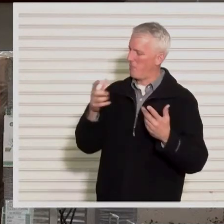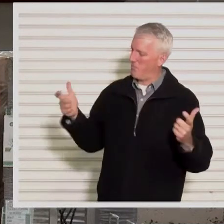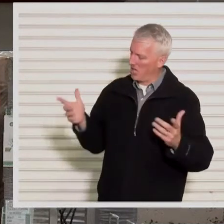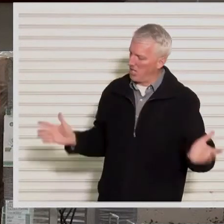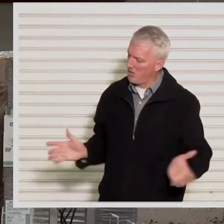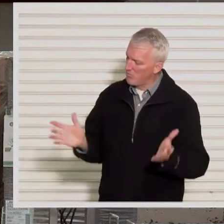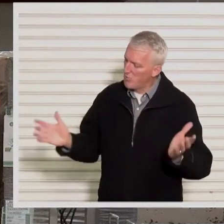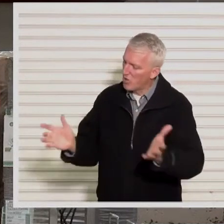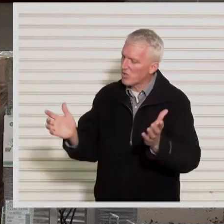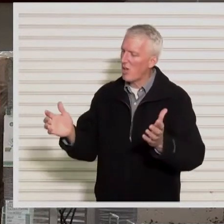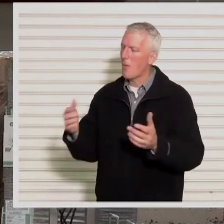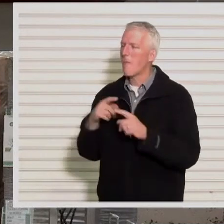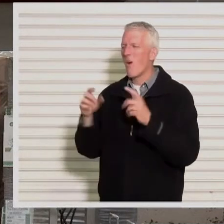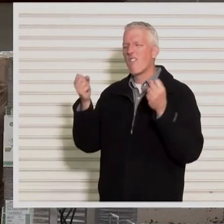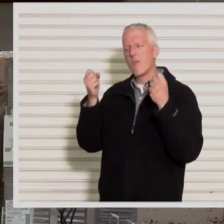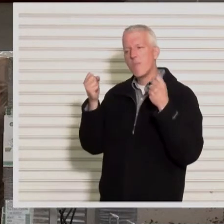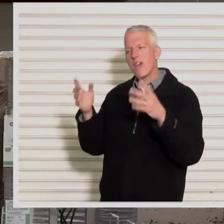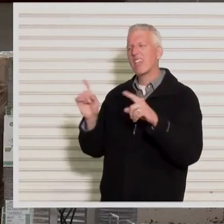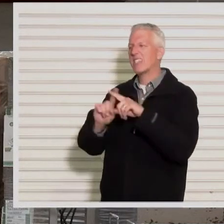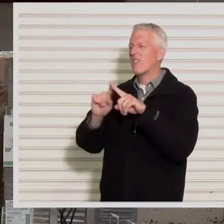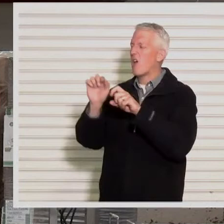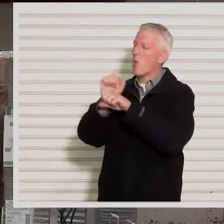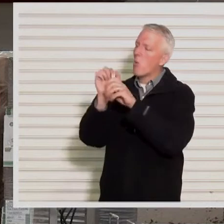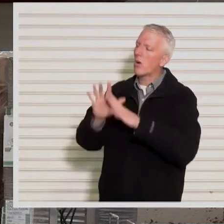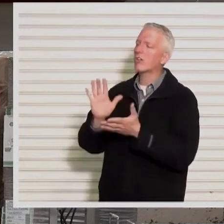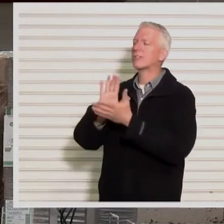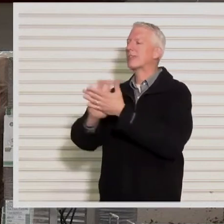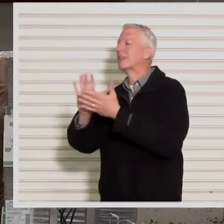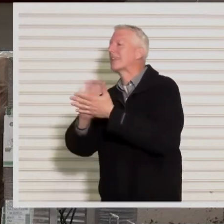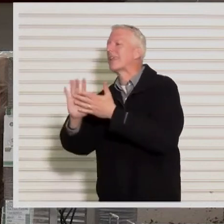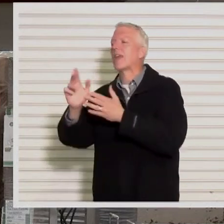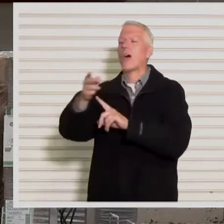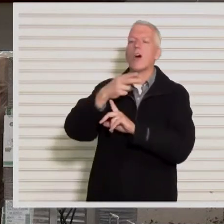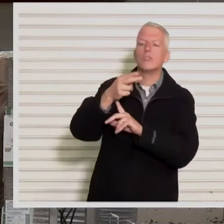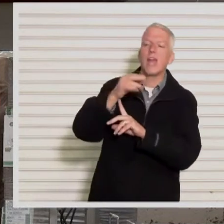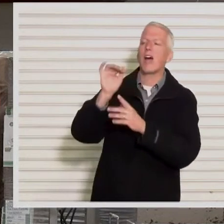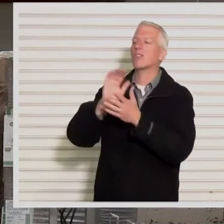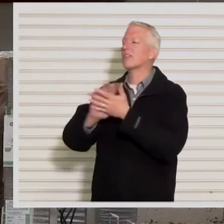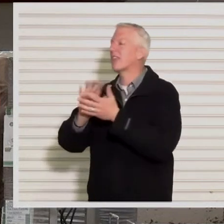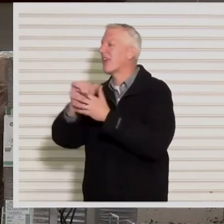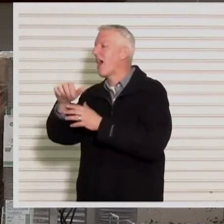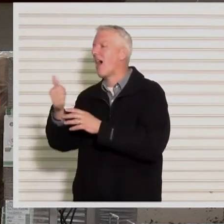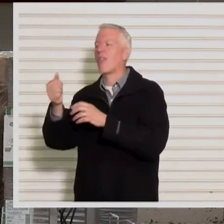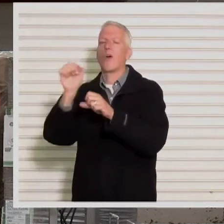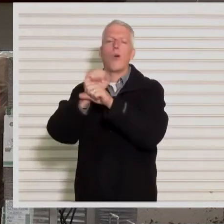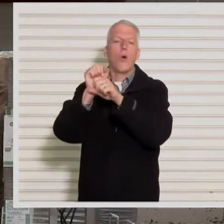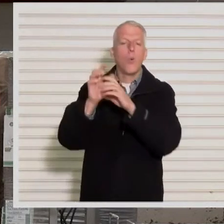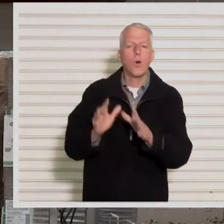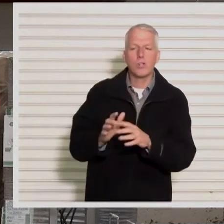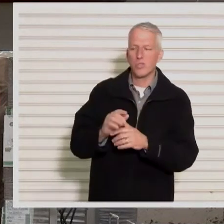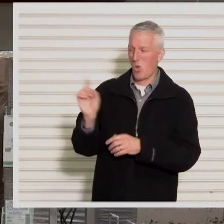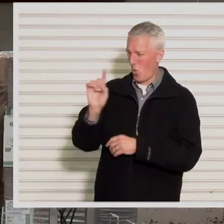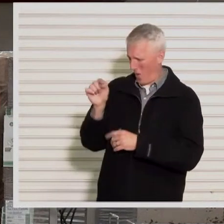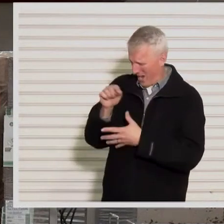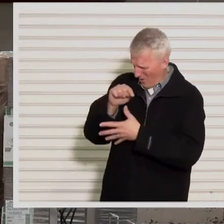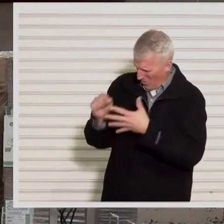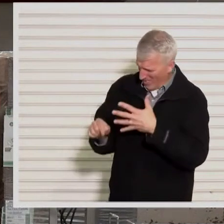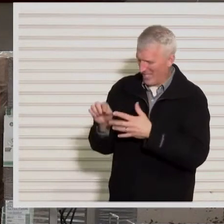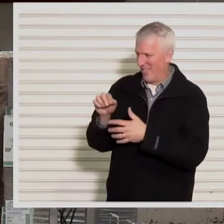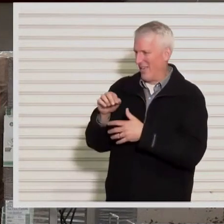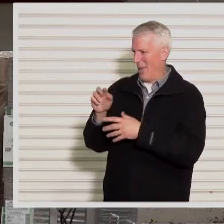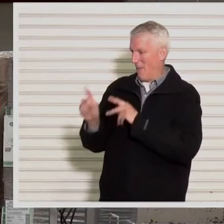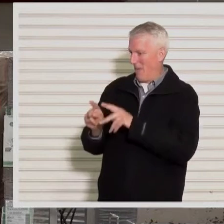workers, we also have many domestic workers cleaning hotels, Airbnbs, the homes of doctors and other healthcare workers. Where do domestic workers fall in